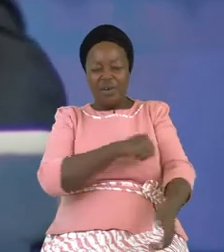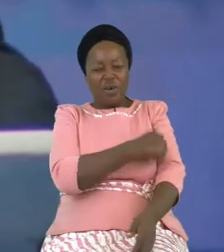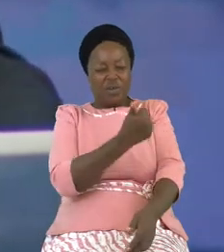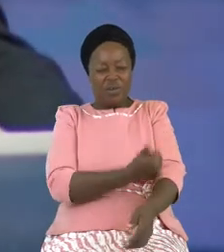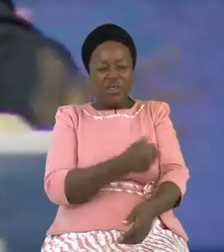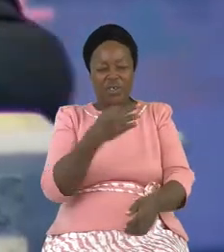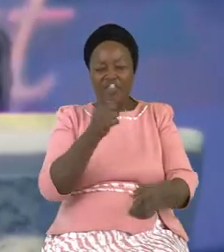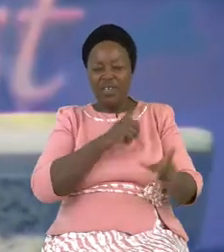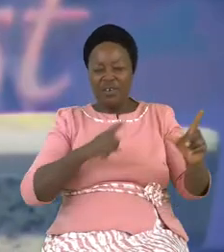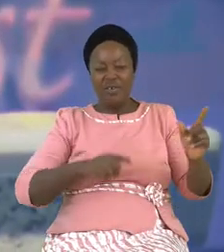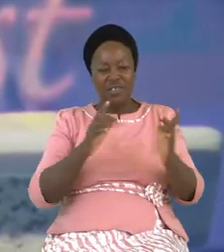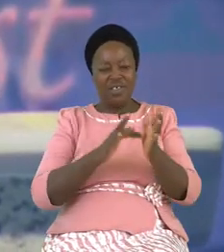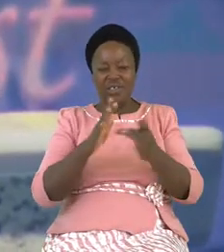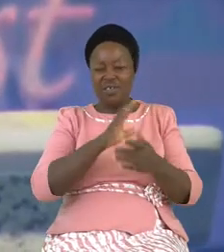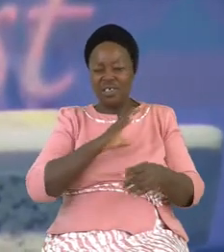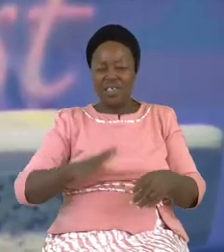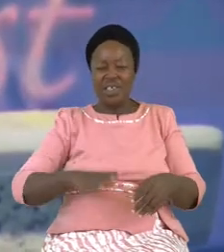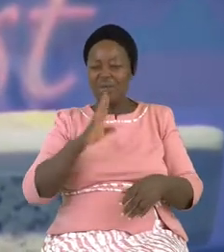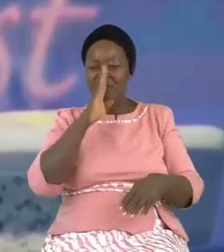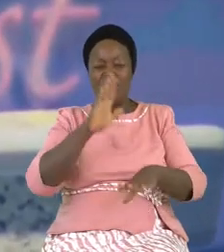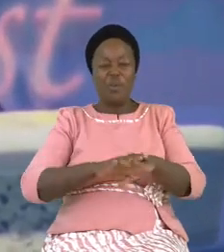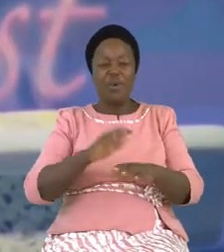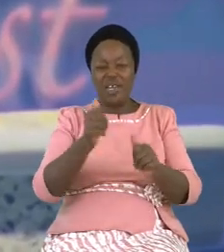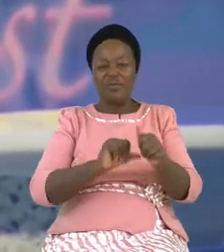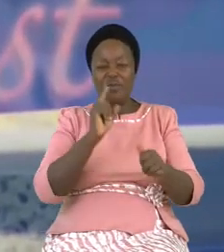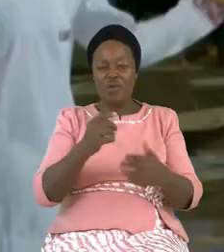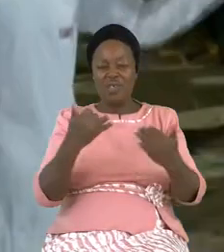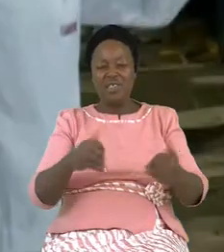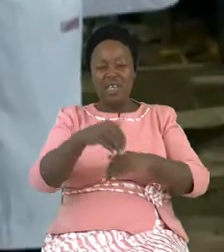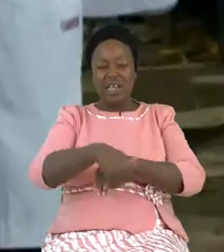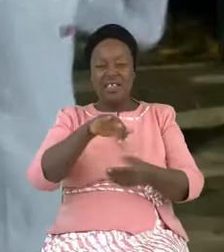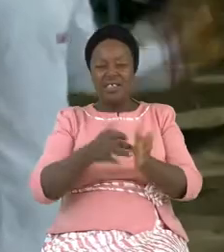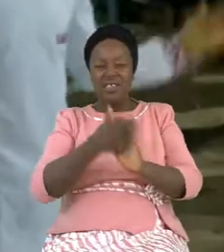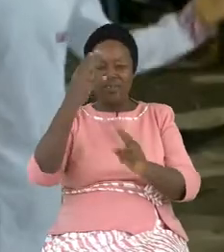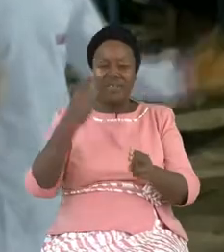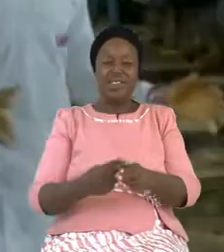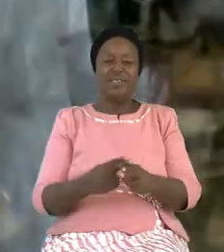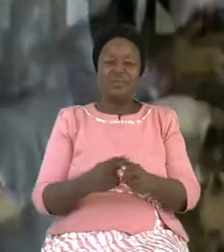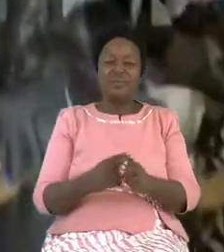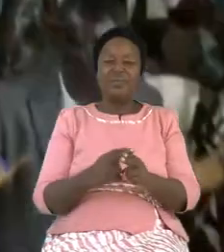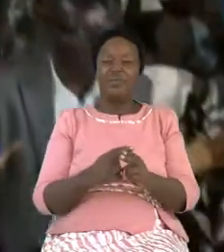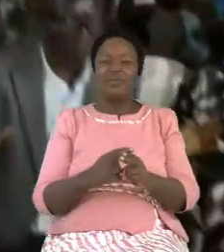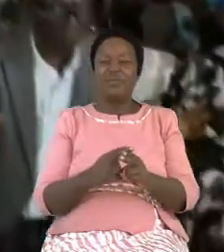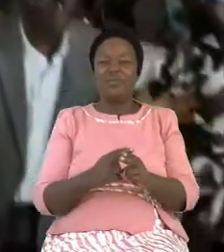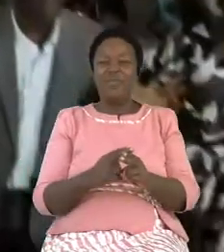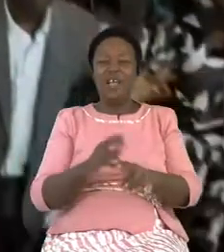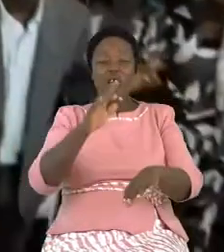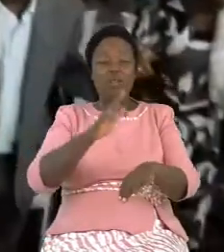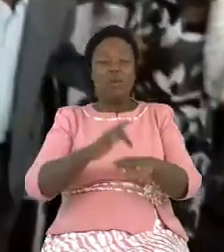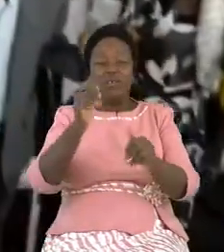Jesus Christ be upon everyone tonight in Jesus' name. Touch